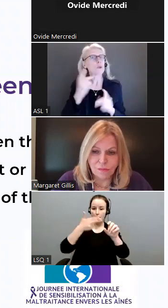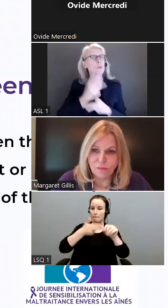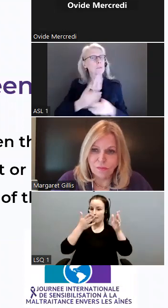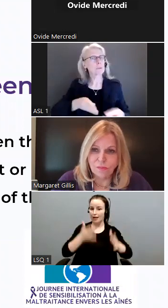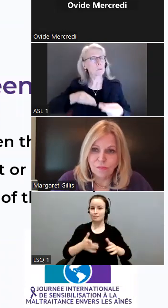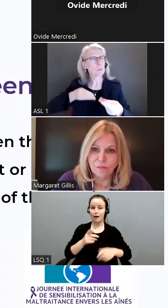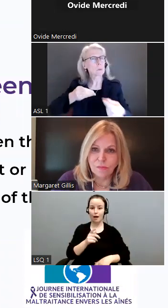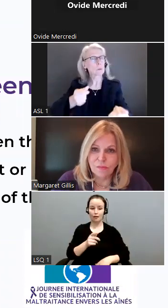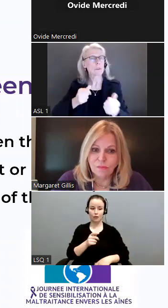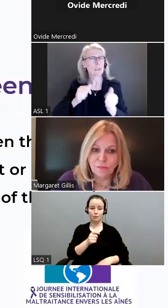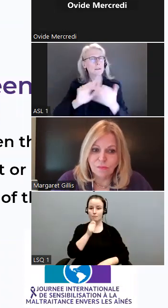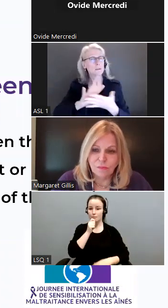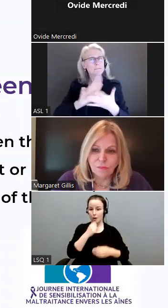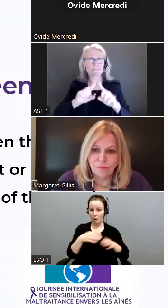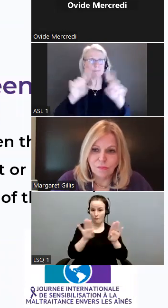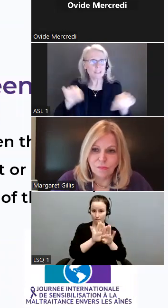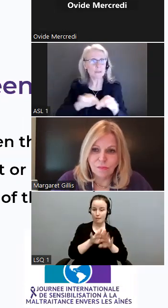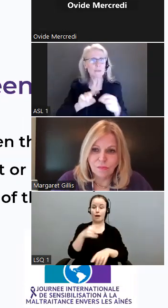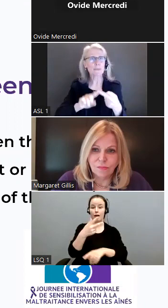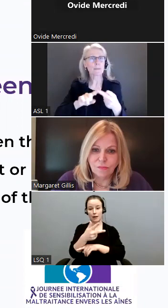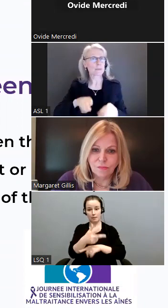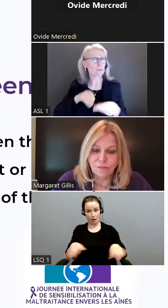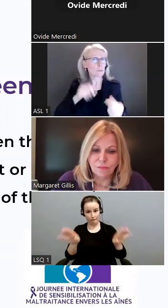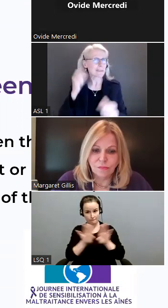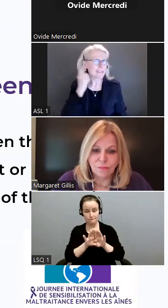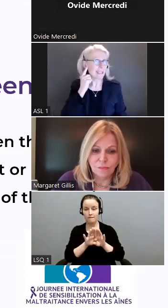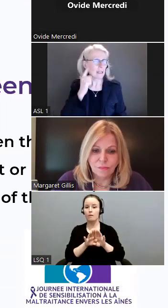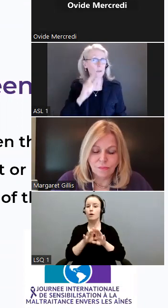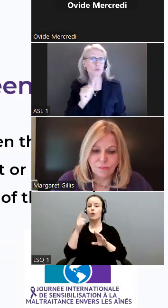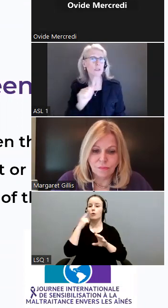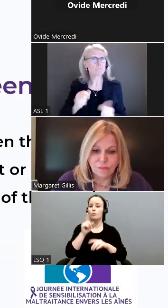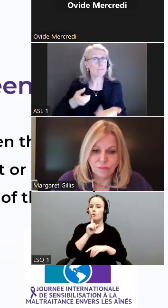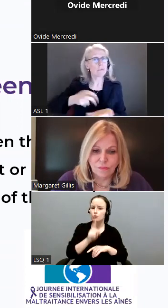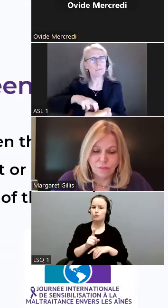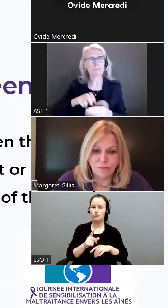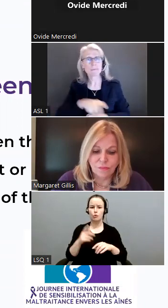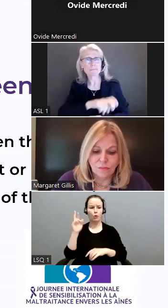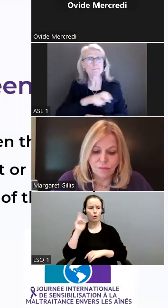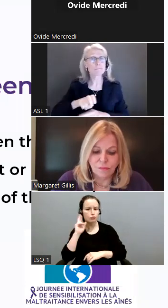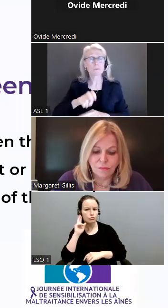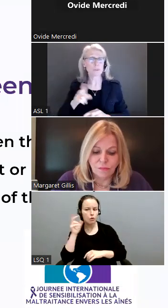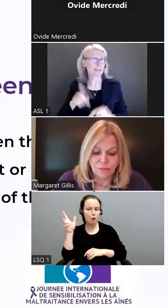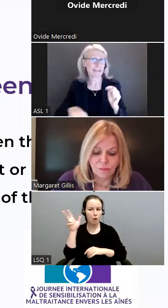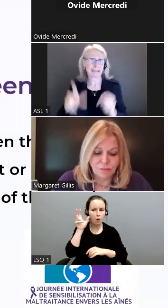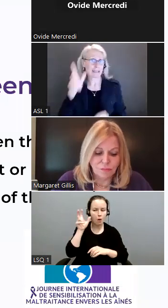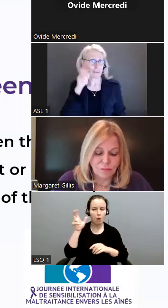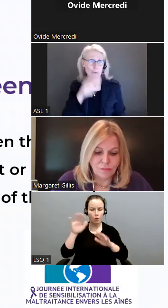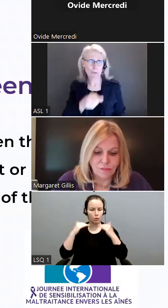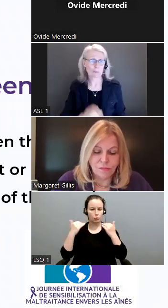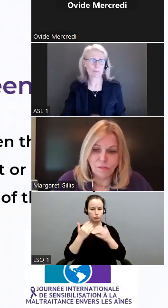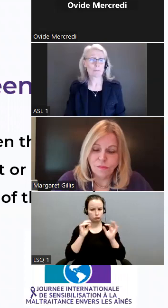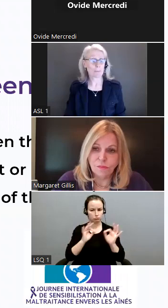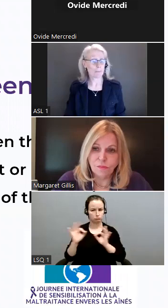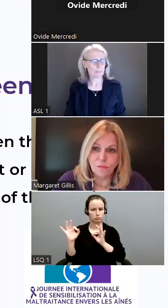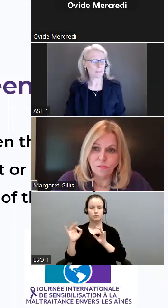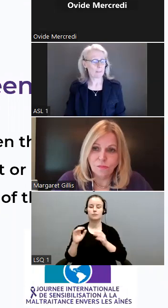quality of the sound since we're recording. So feel free to move about and do whatever you want. We cannot hear you. When